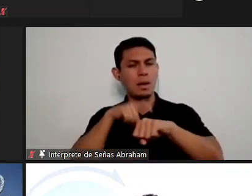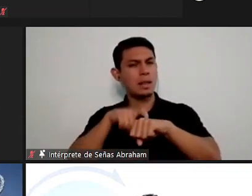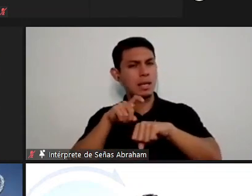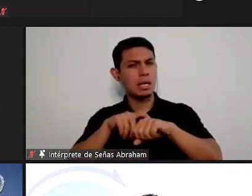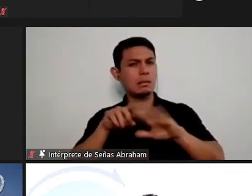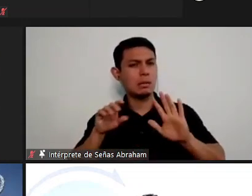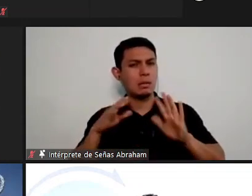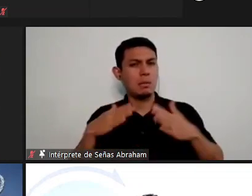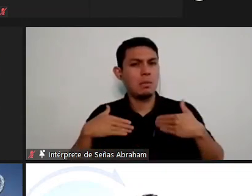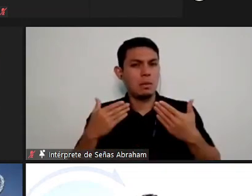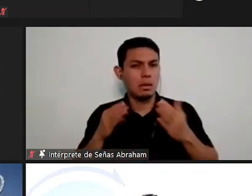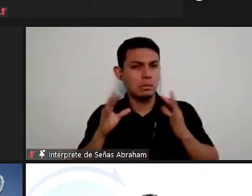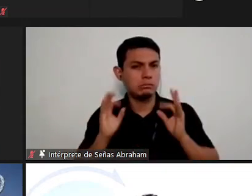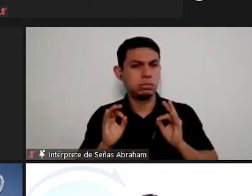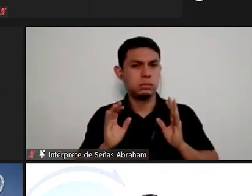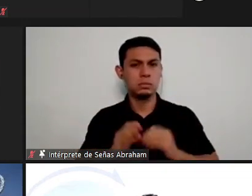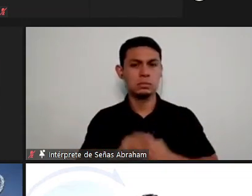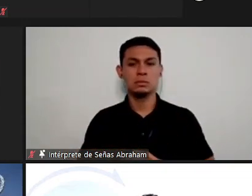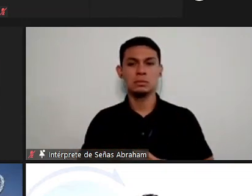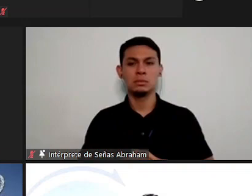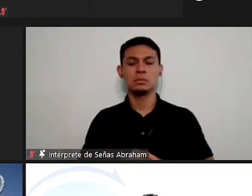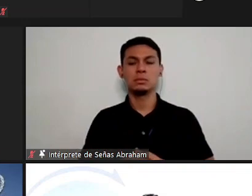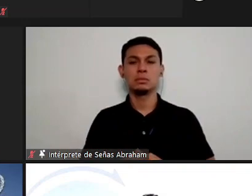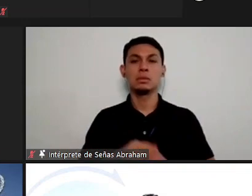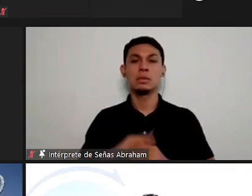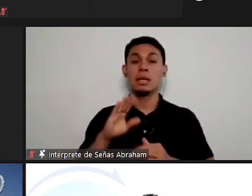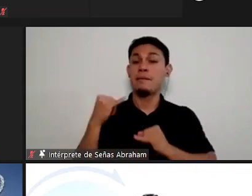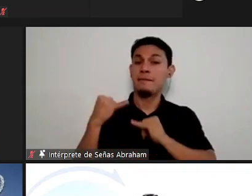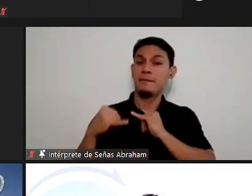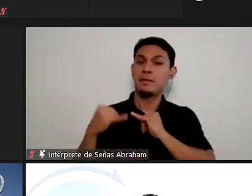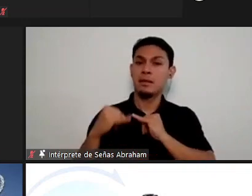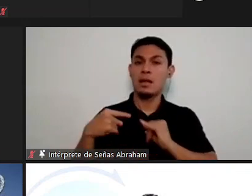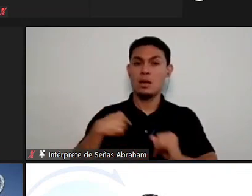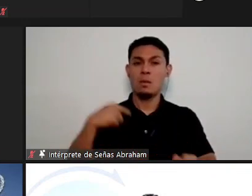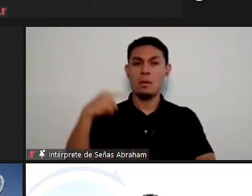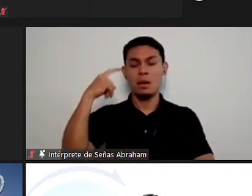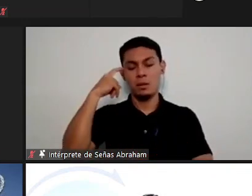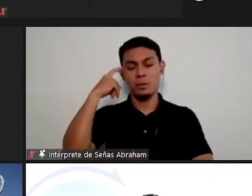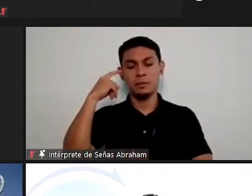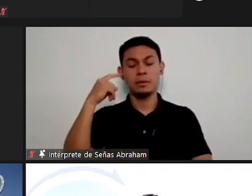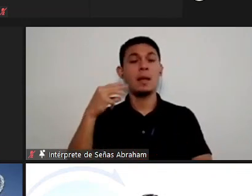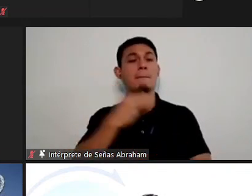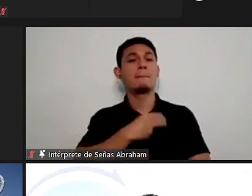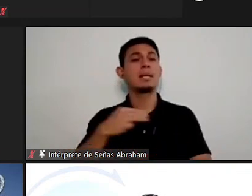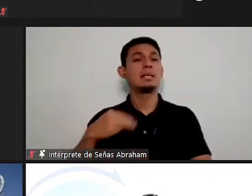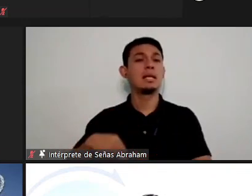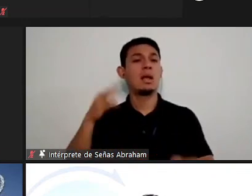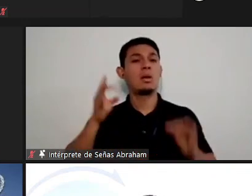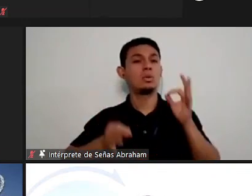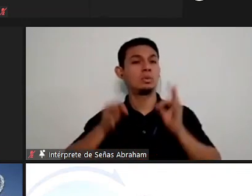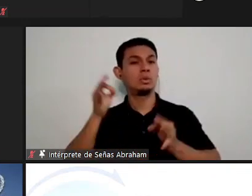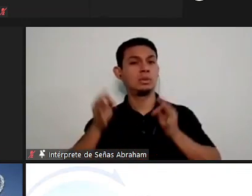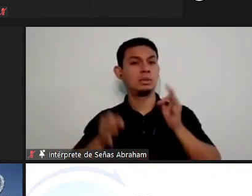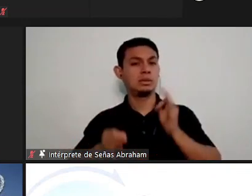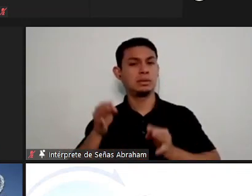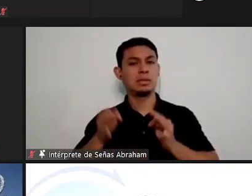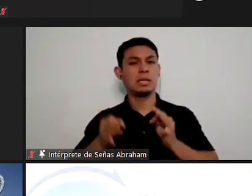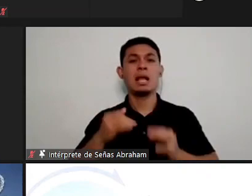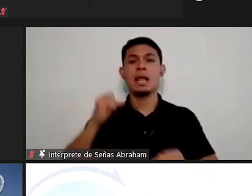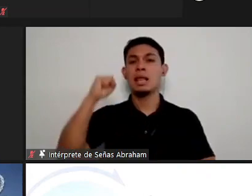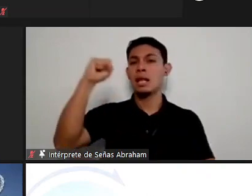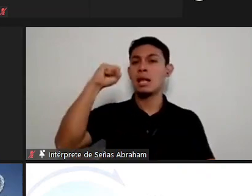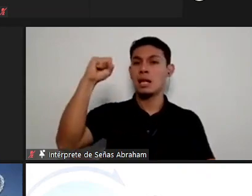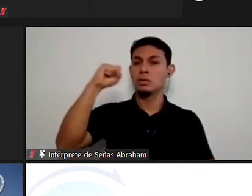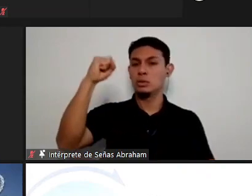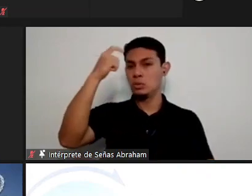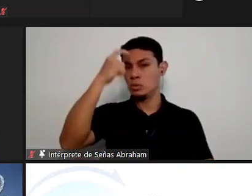take uh some time to be able to come to uh version and finally and i think that